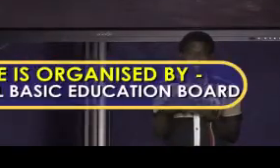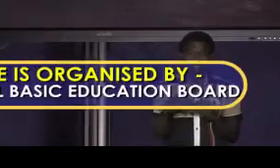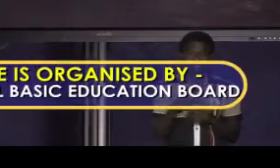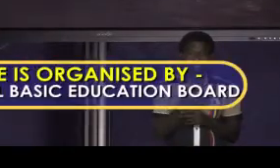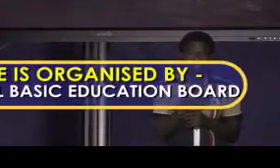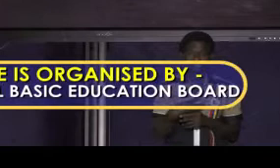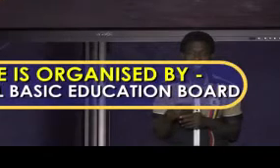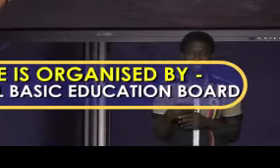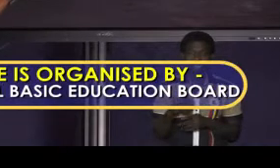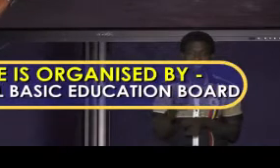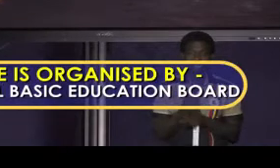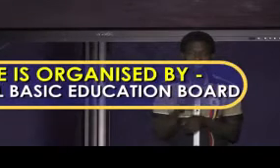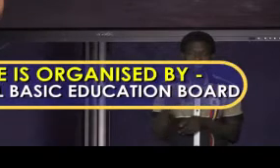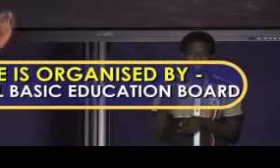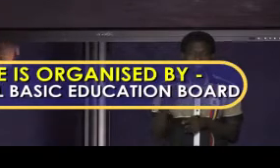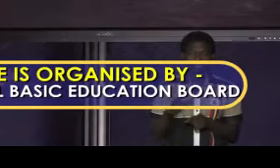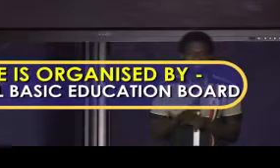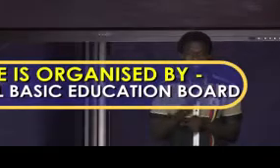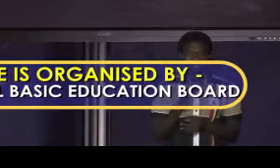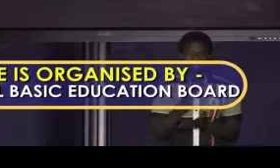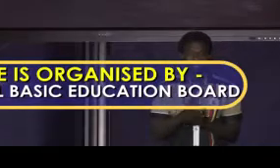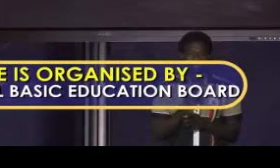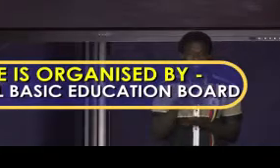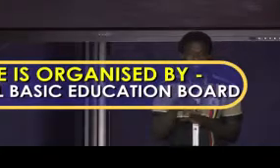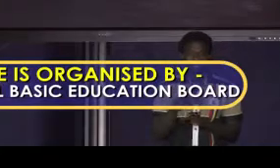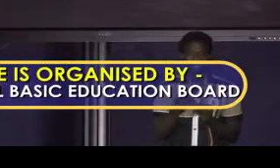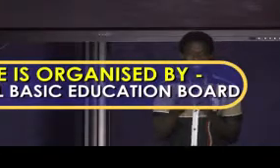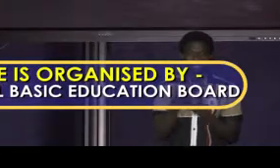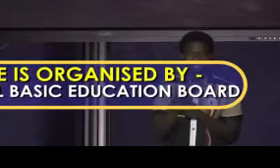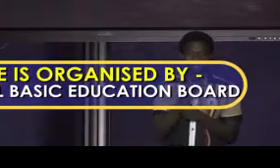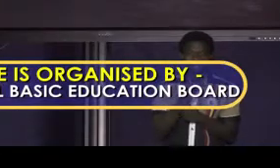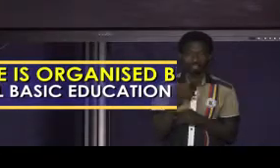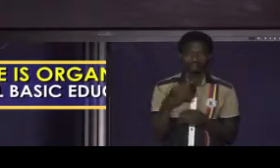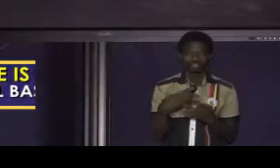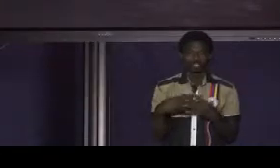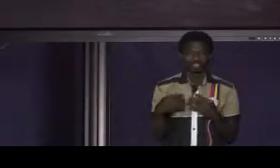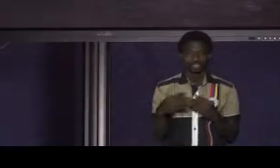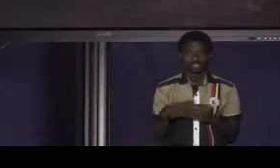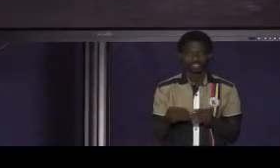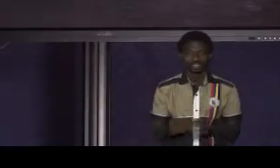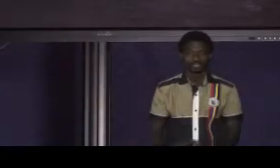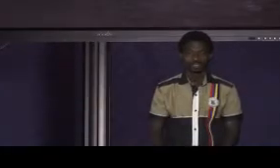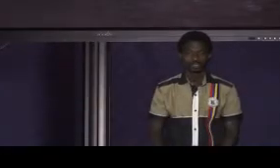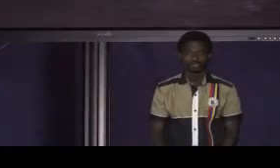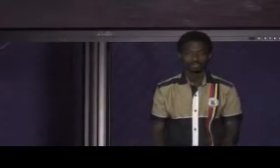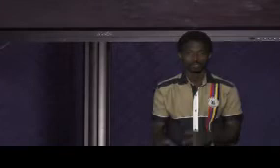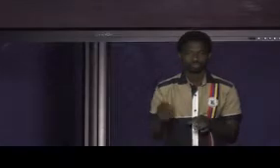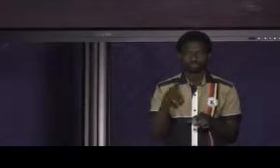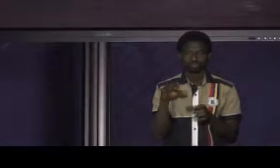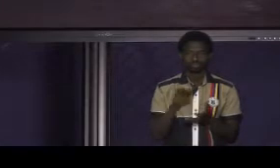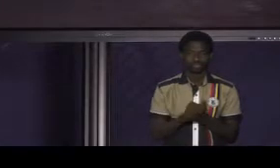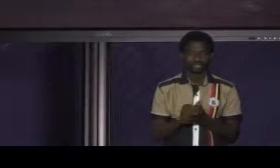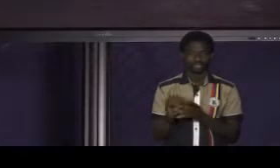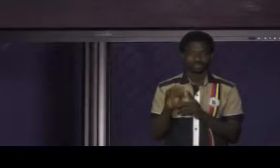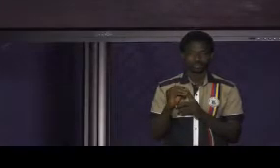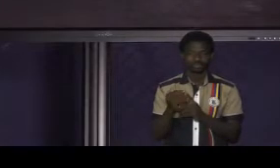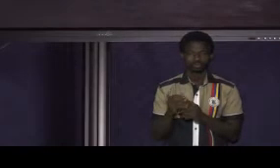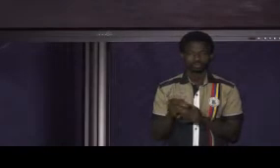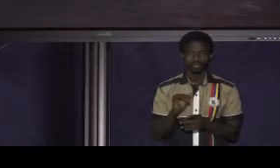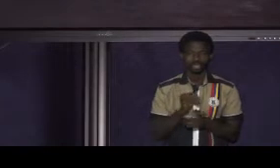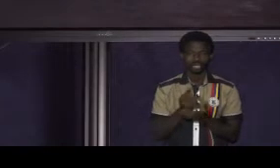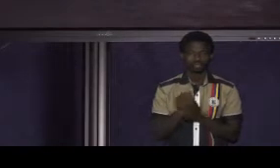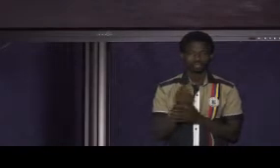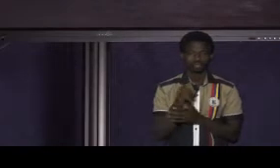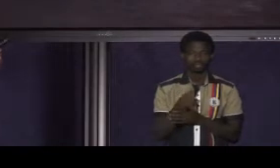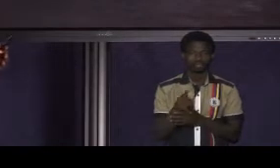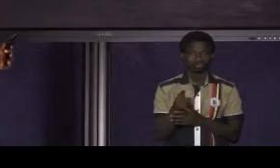And you just need the full stop at the end of the sentence. Did you do that too? I